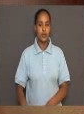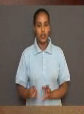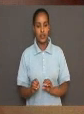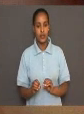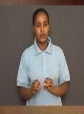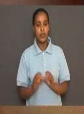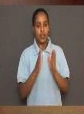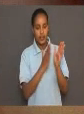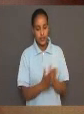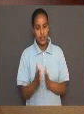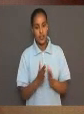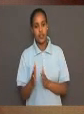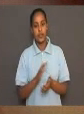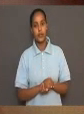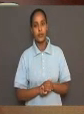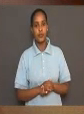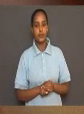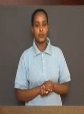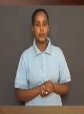Students, let's get ready.